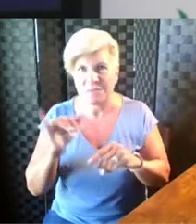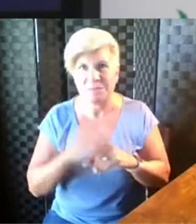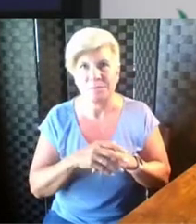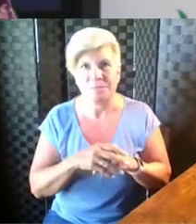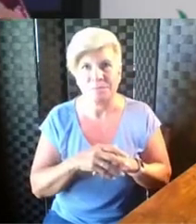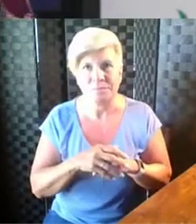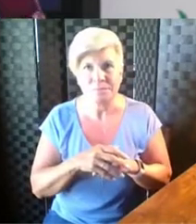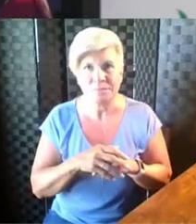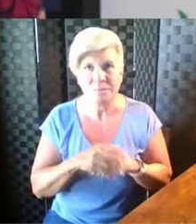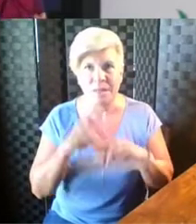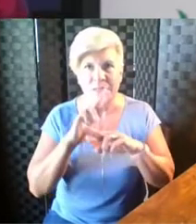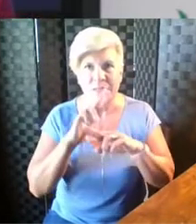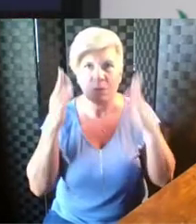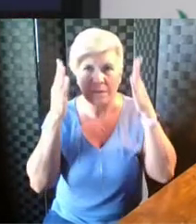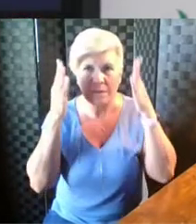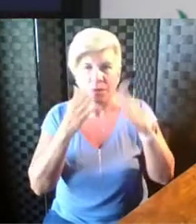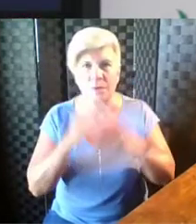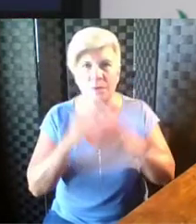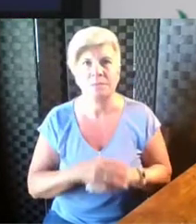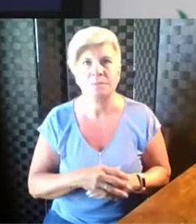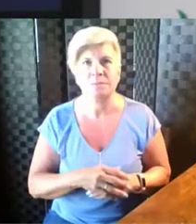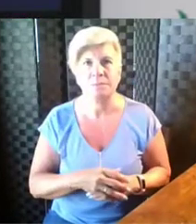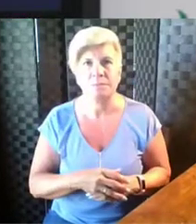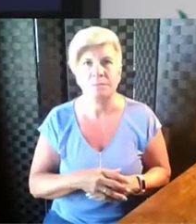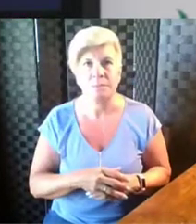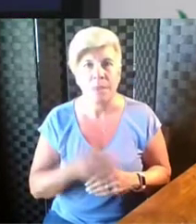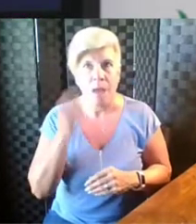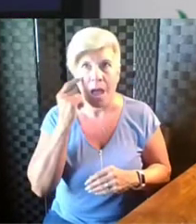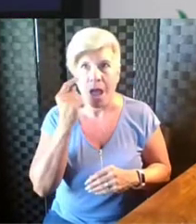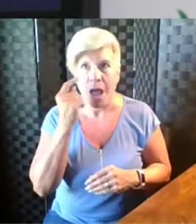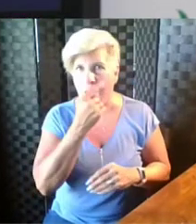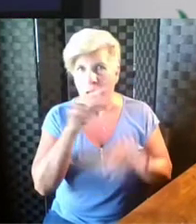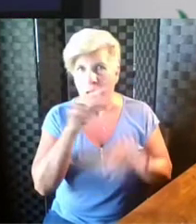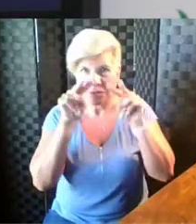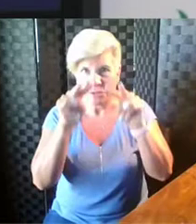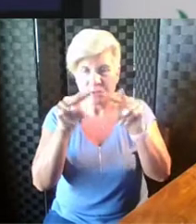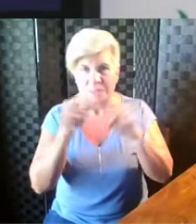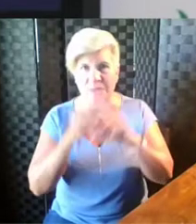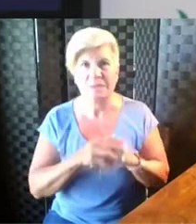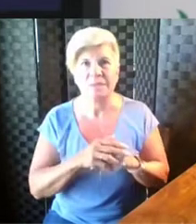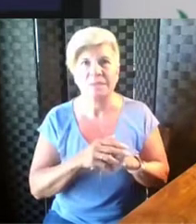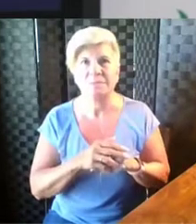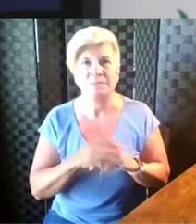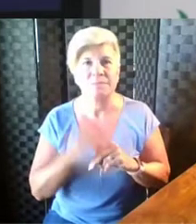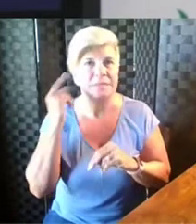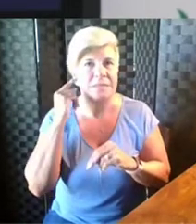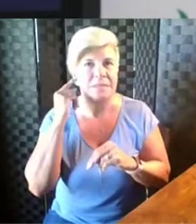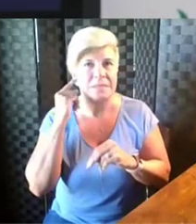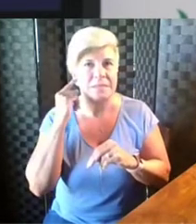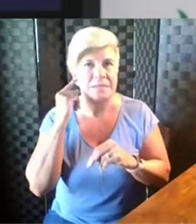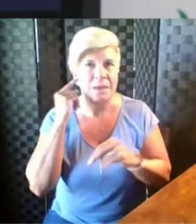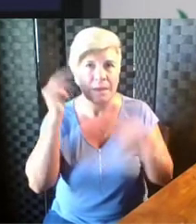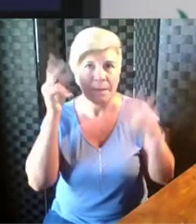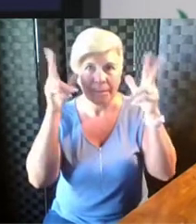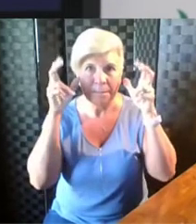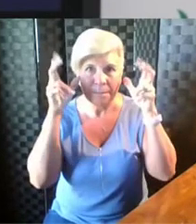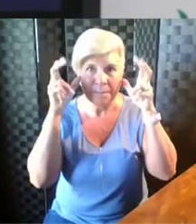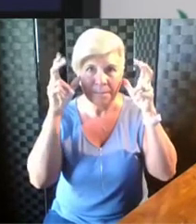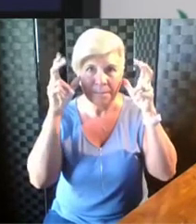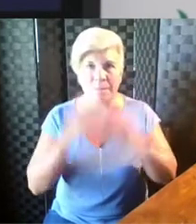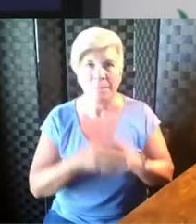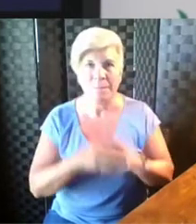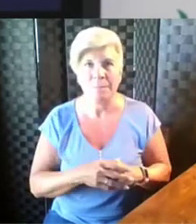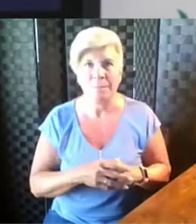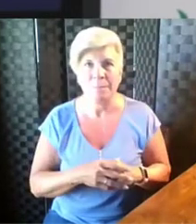So let's get ready to focus that attention. Our eyes are looking toward the speaker. Our ears are both ready to